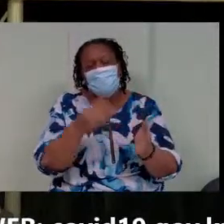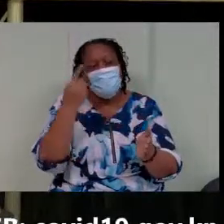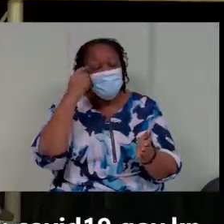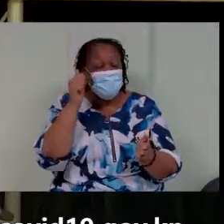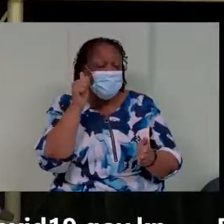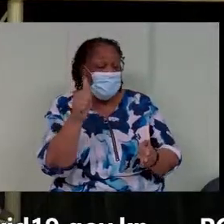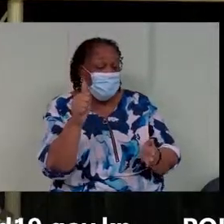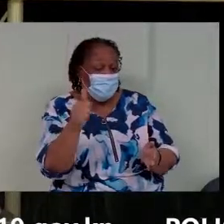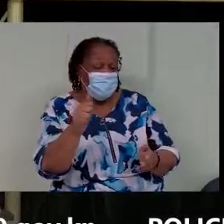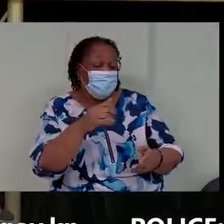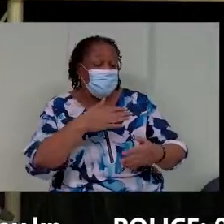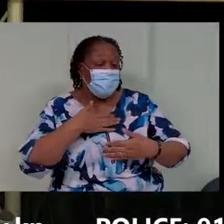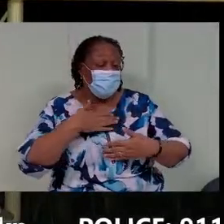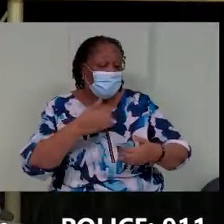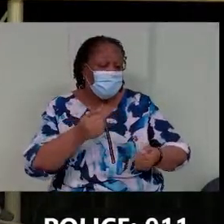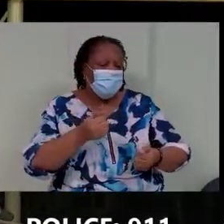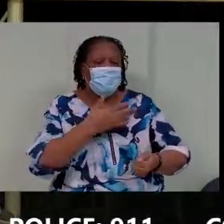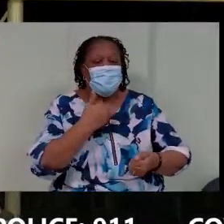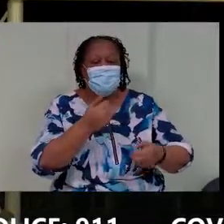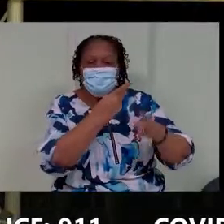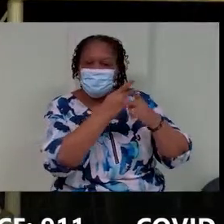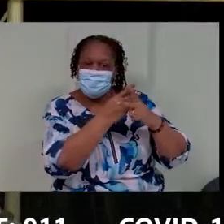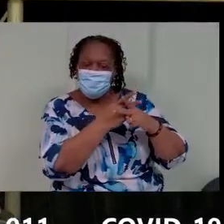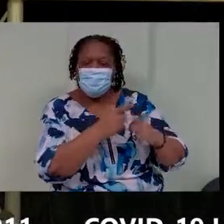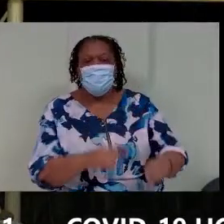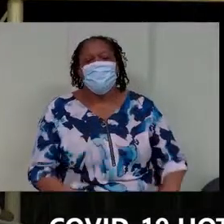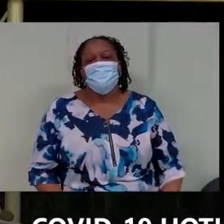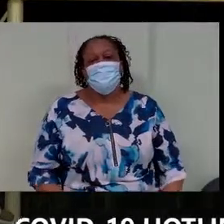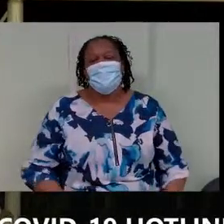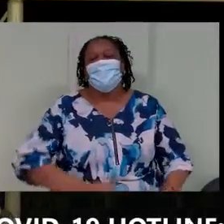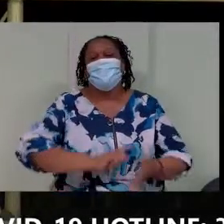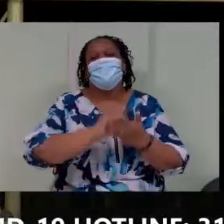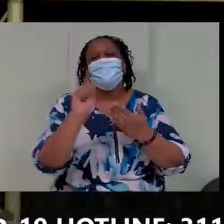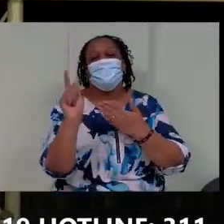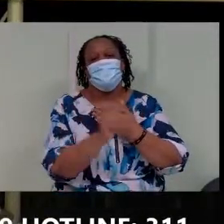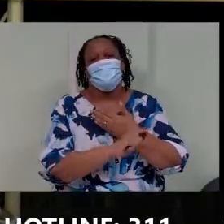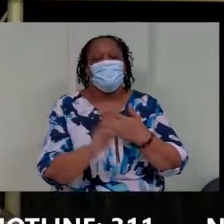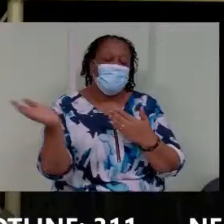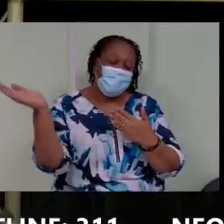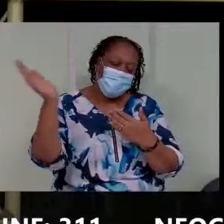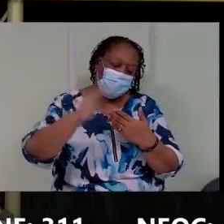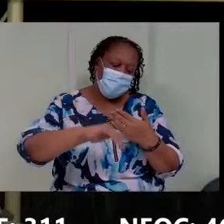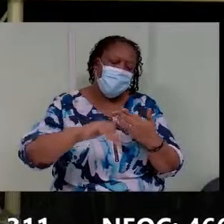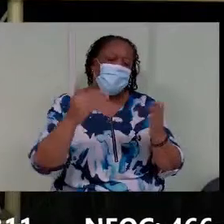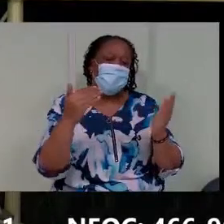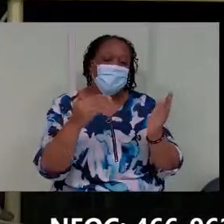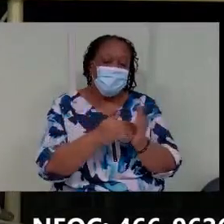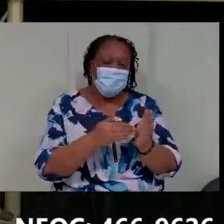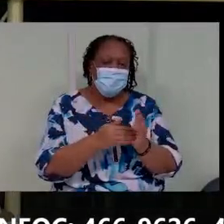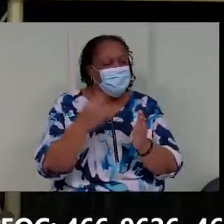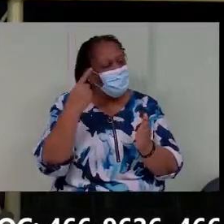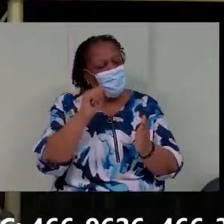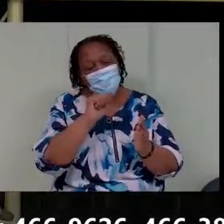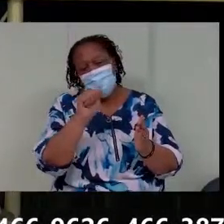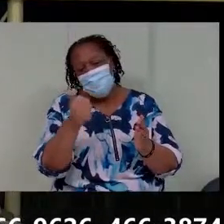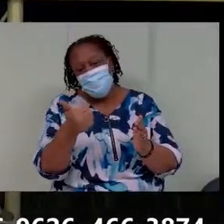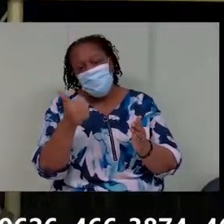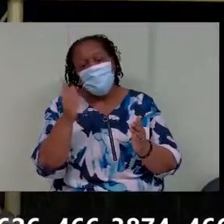own security and safety. Next week we will be back with another NEOC